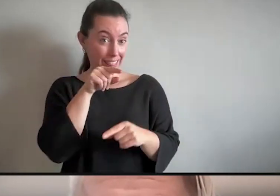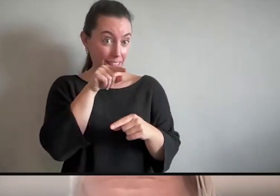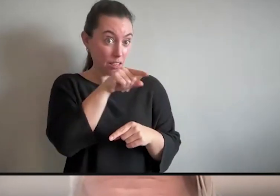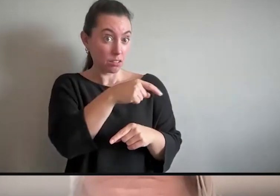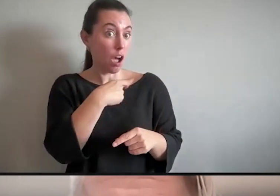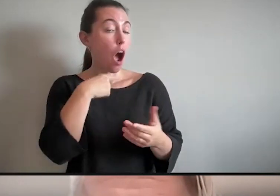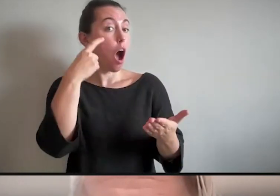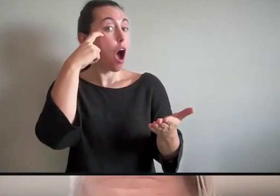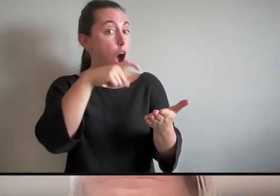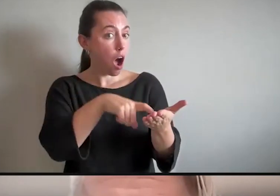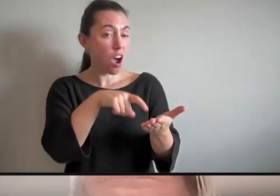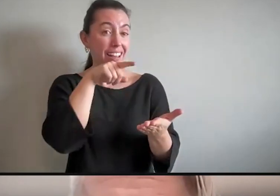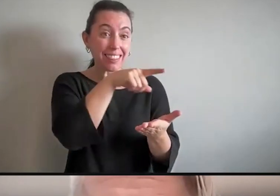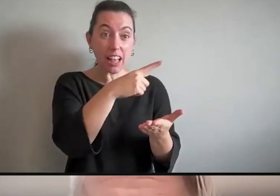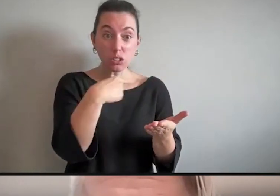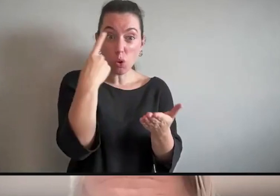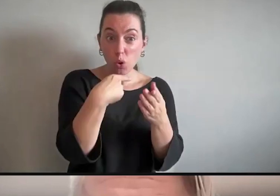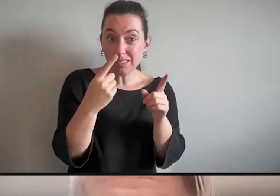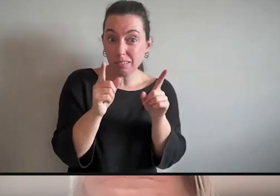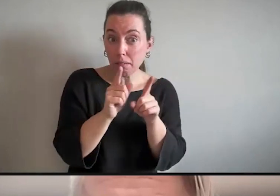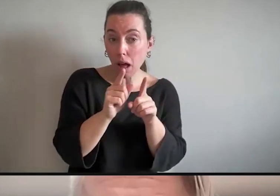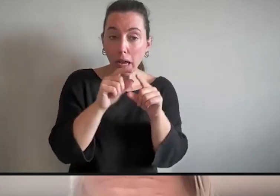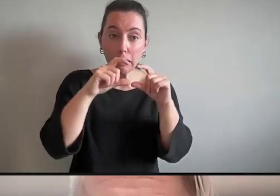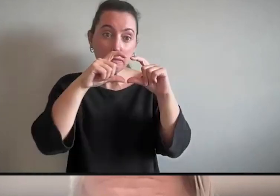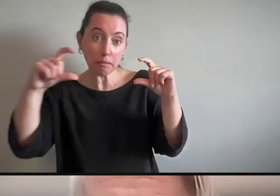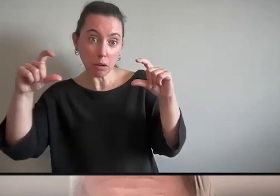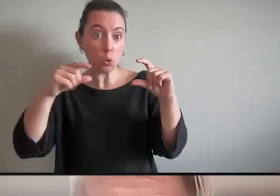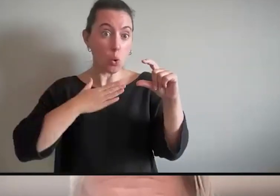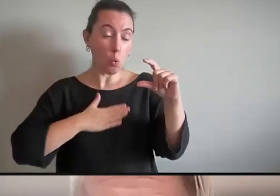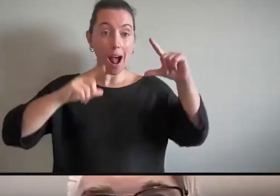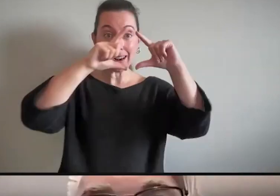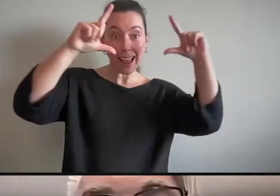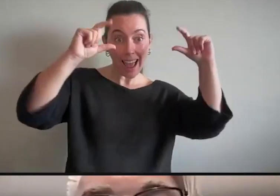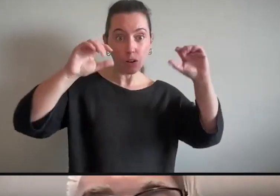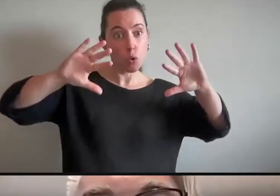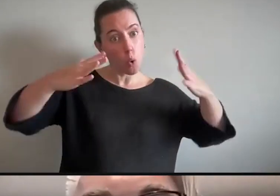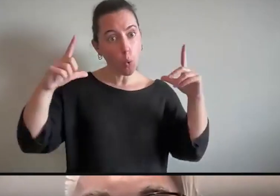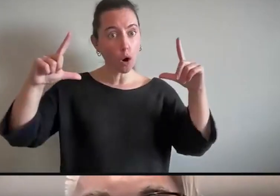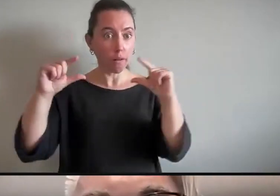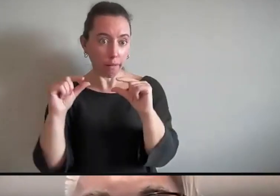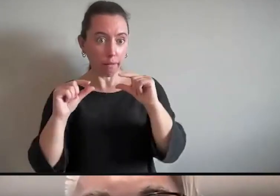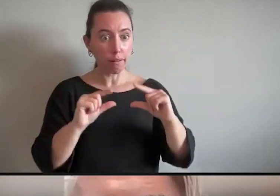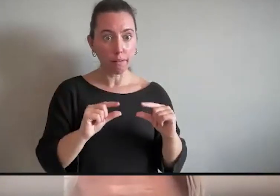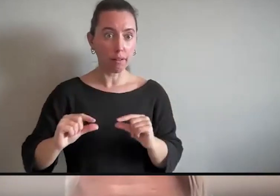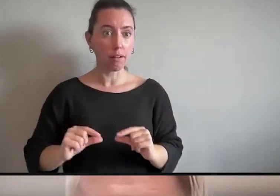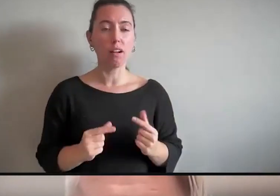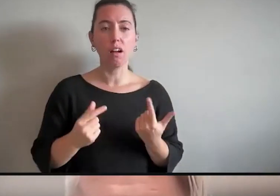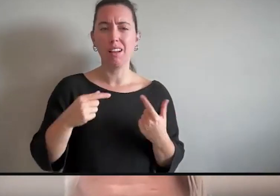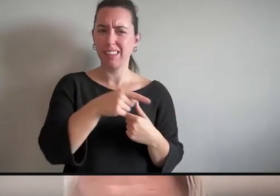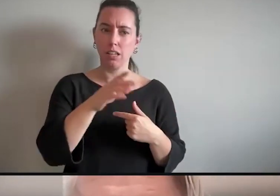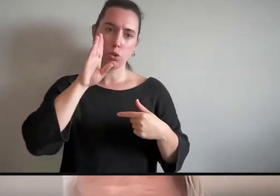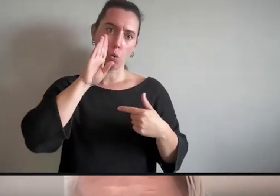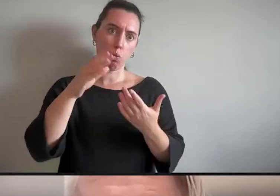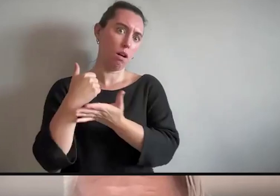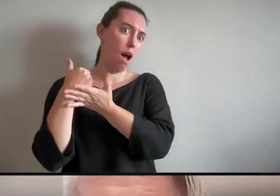that what you meant it for it to be? Or did you want Y? And I think that will go a long way to